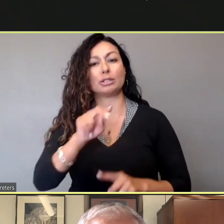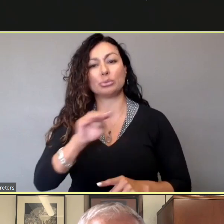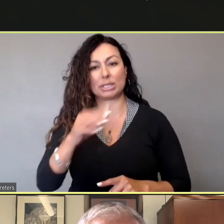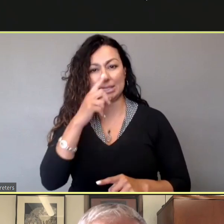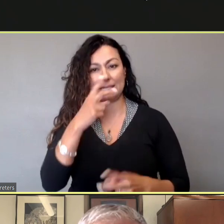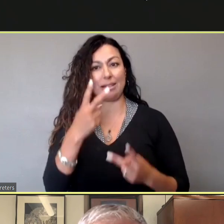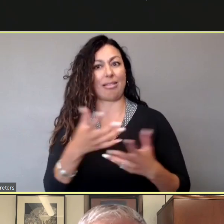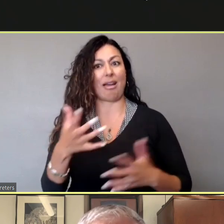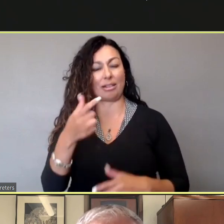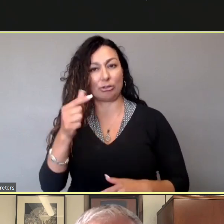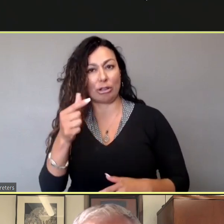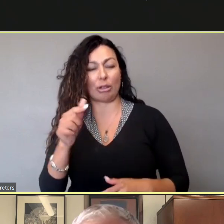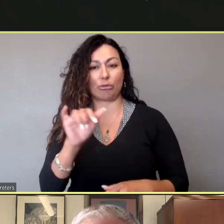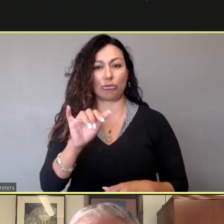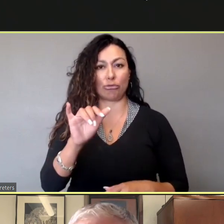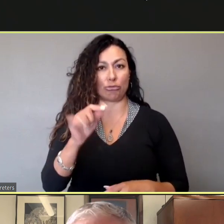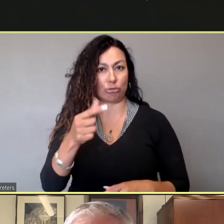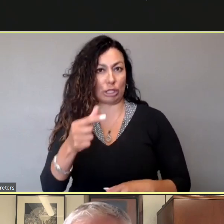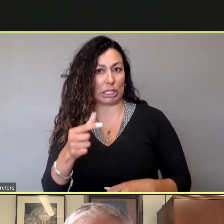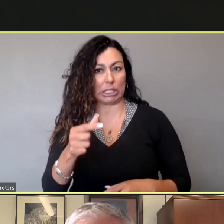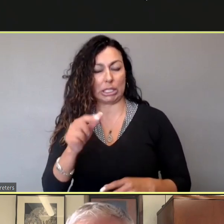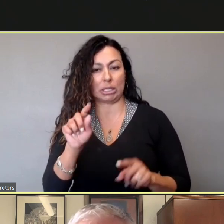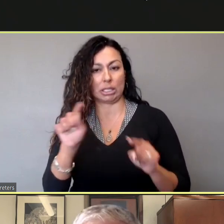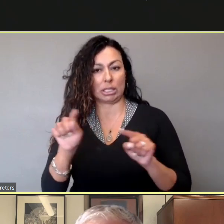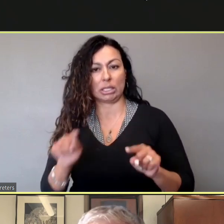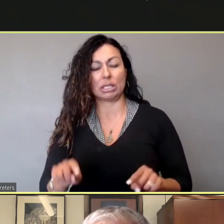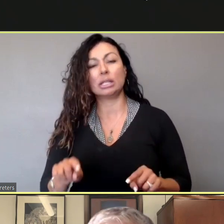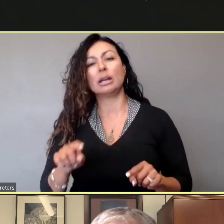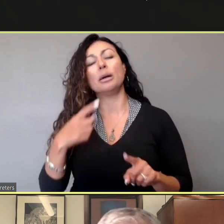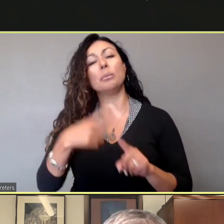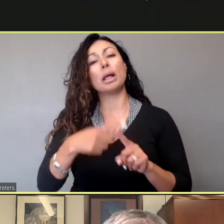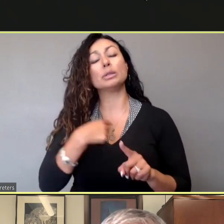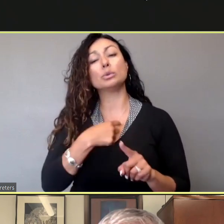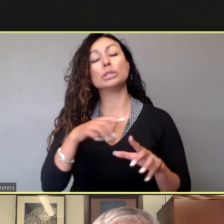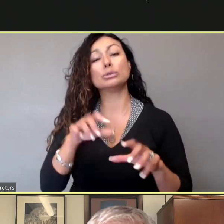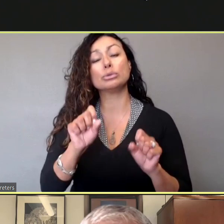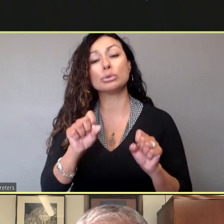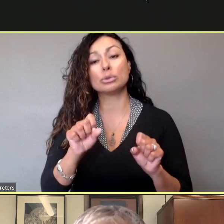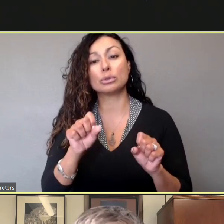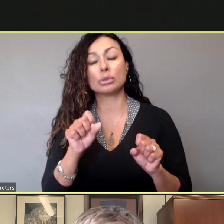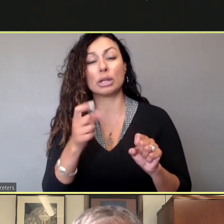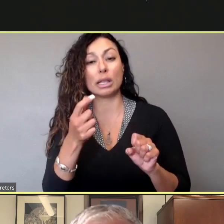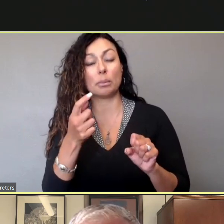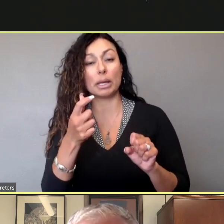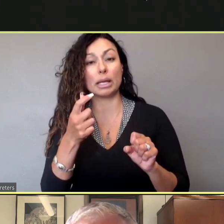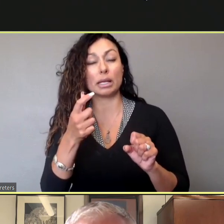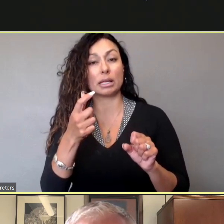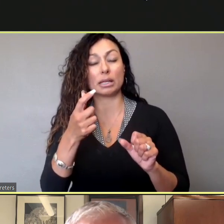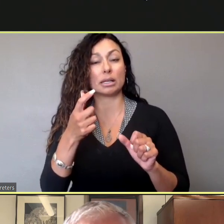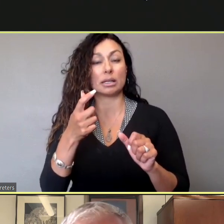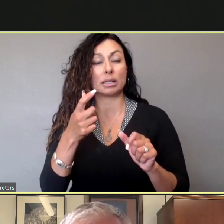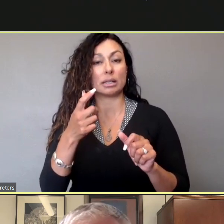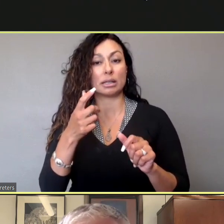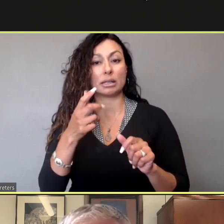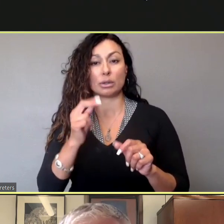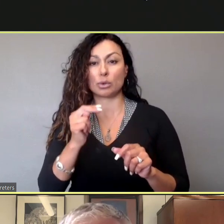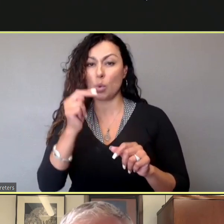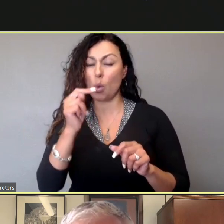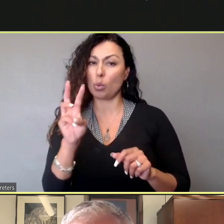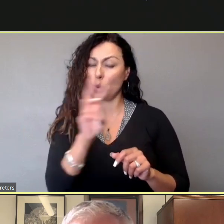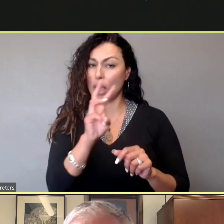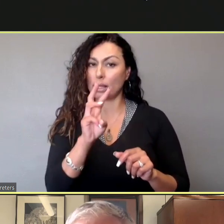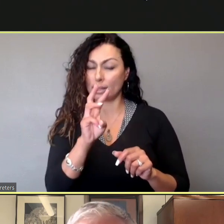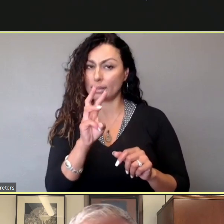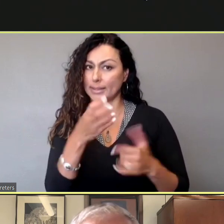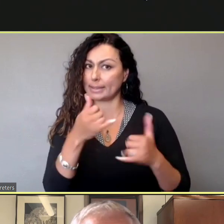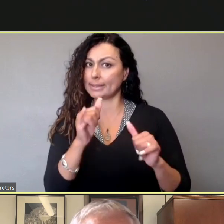yellow and green. And actually, you know, we took a little bit of a detour or deep dive into the Northwest, which is still orange.